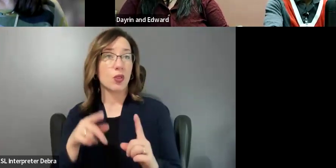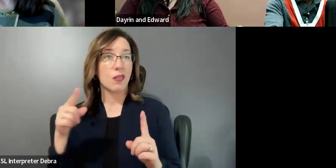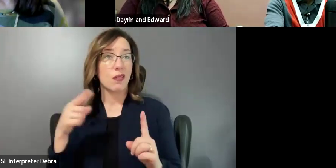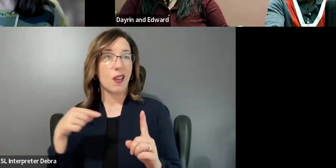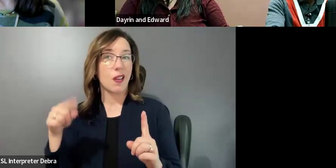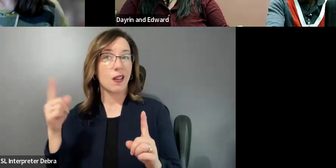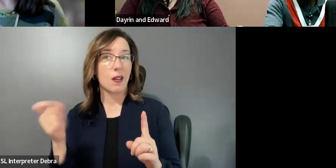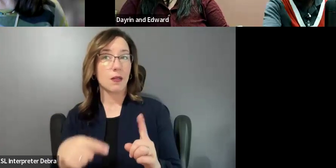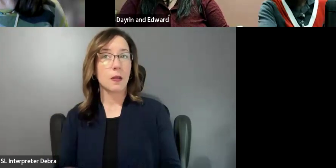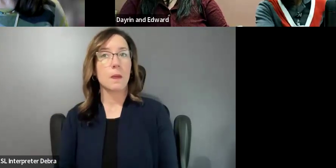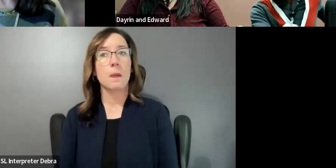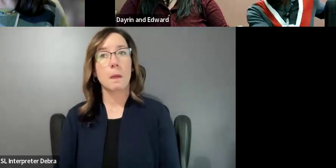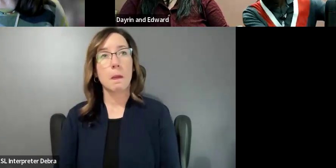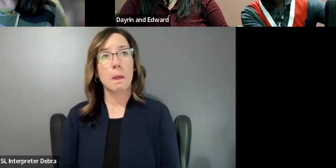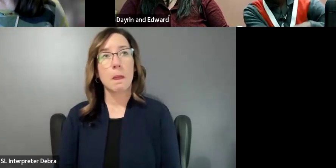Right.